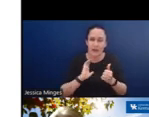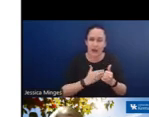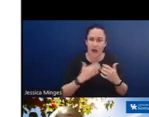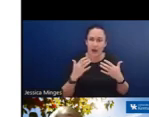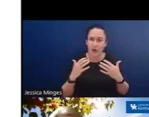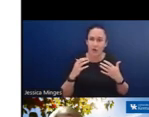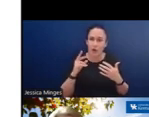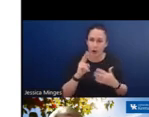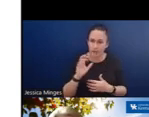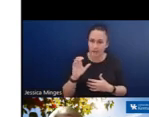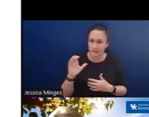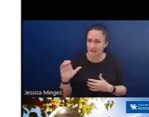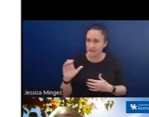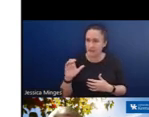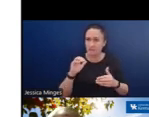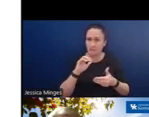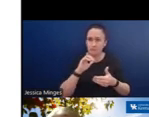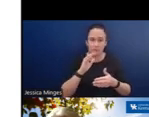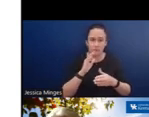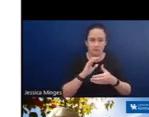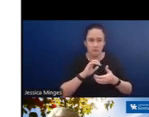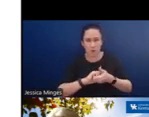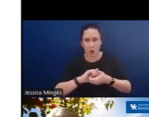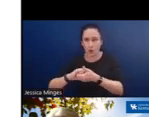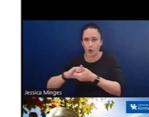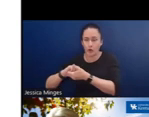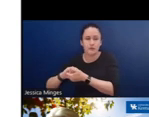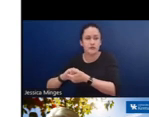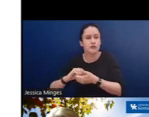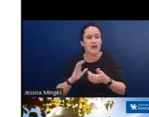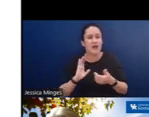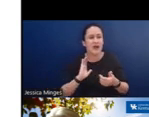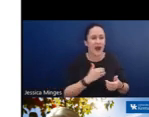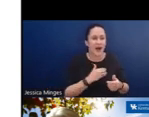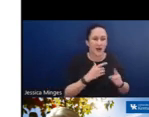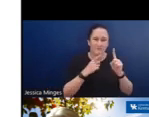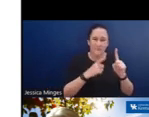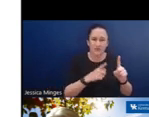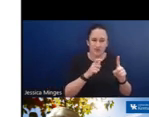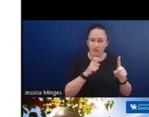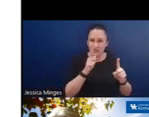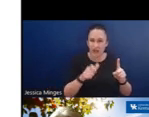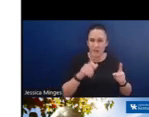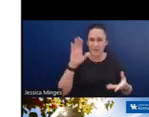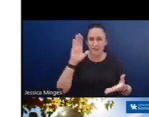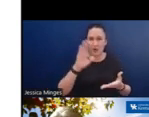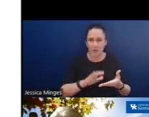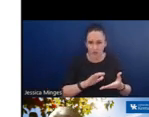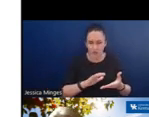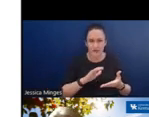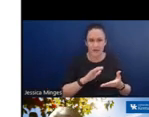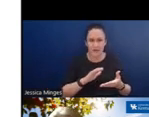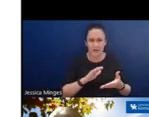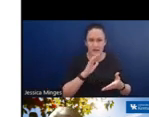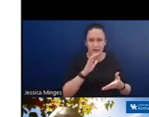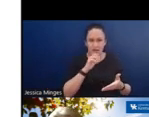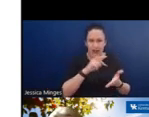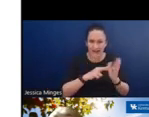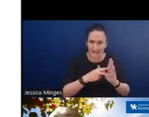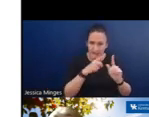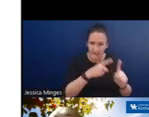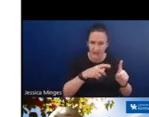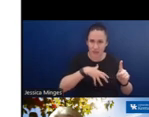community partners that our purpose and mission really shouldn't be about reducing unintended pregnancies. It should be